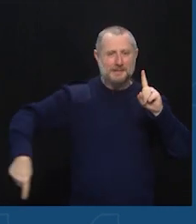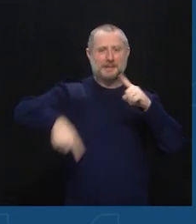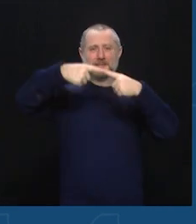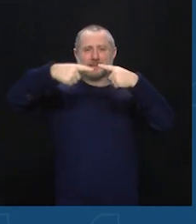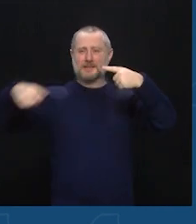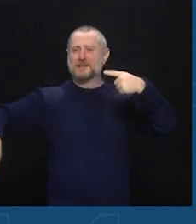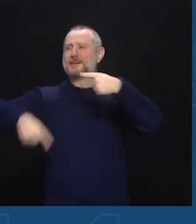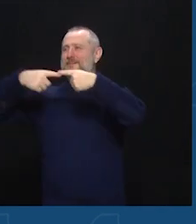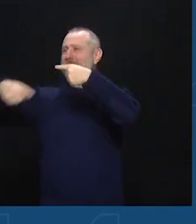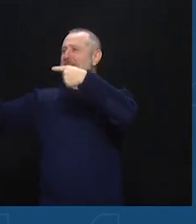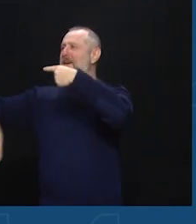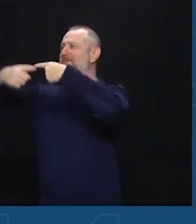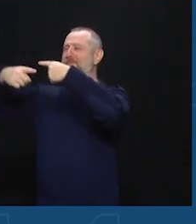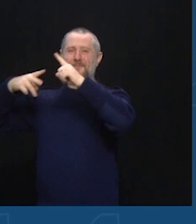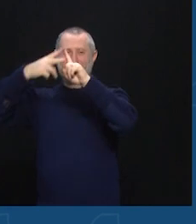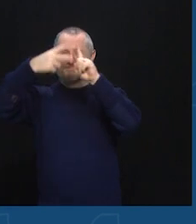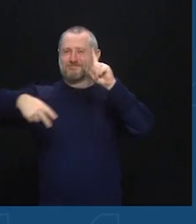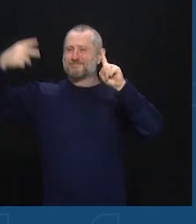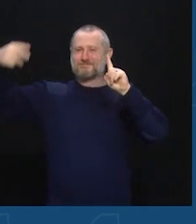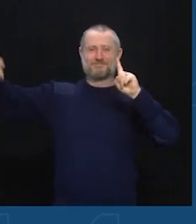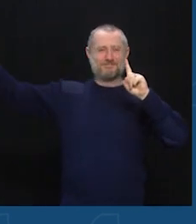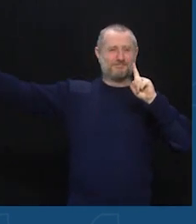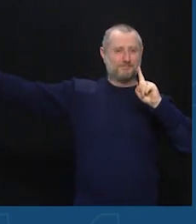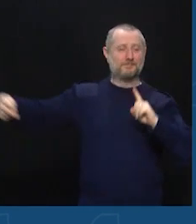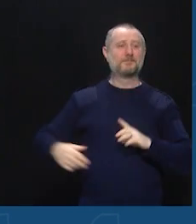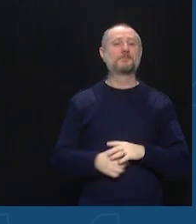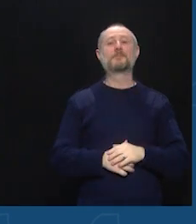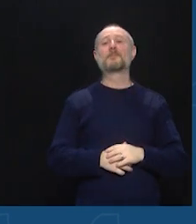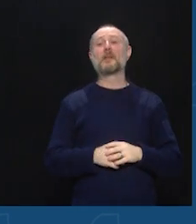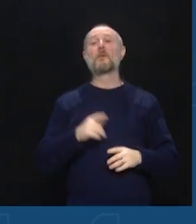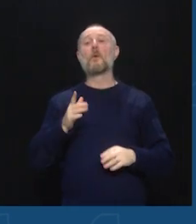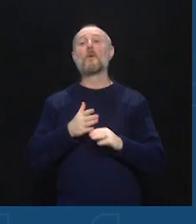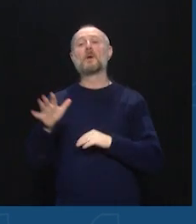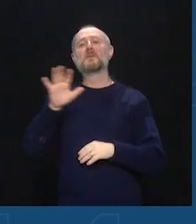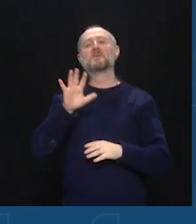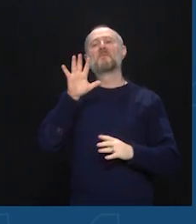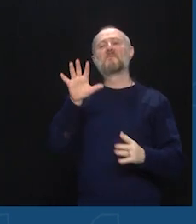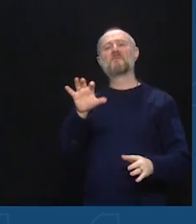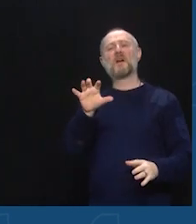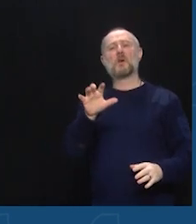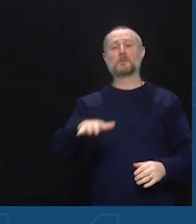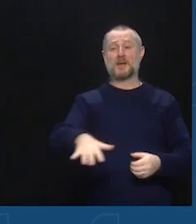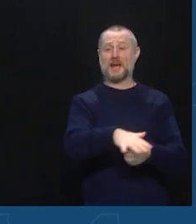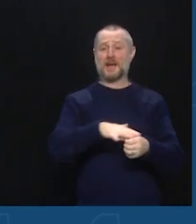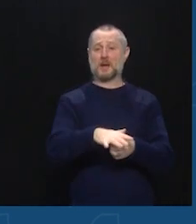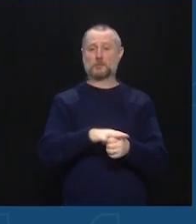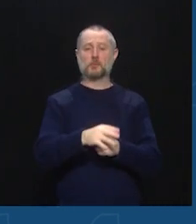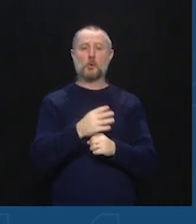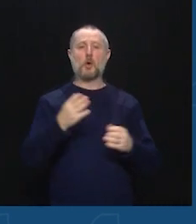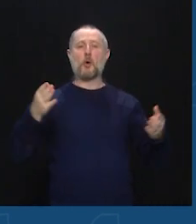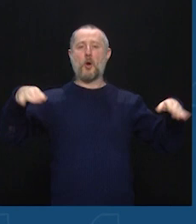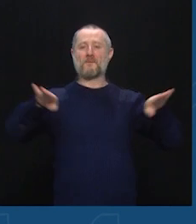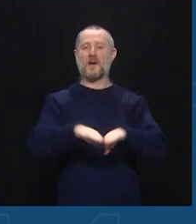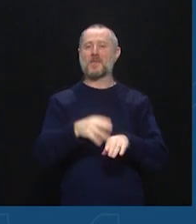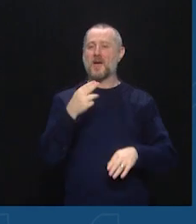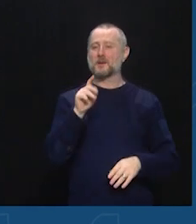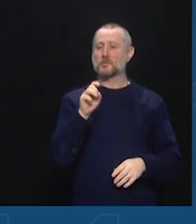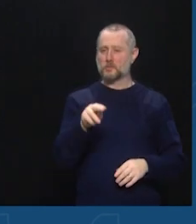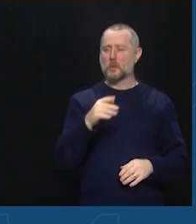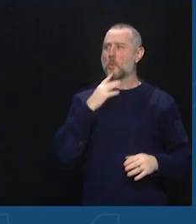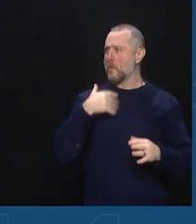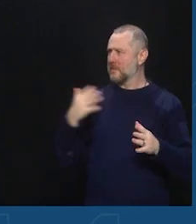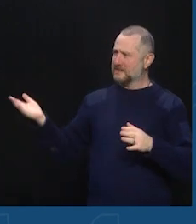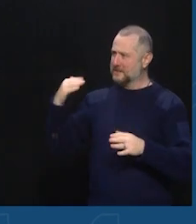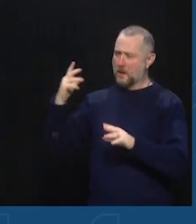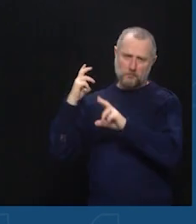and restoring power. We've got over 500 here in the Hudson Valley, and we're bringing in more. We've